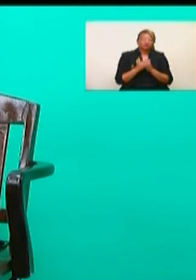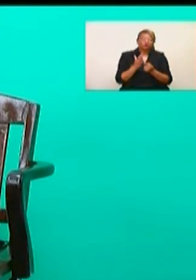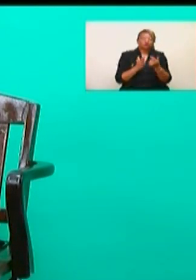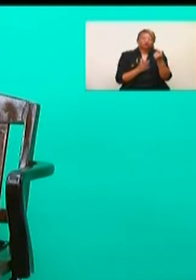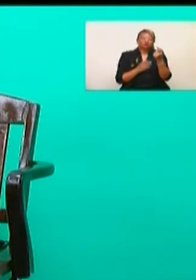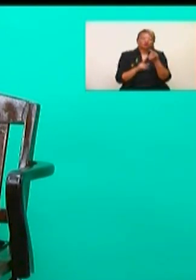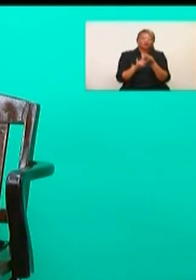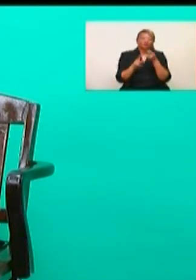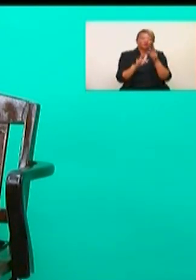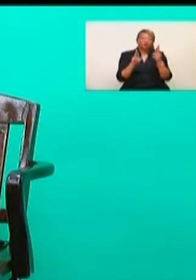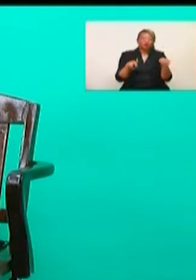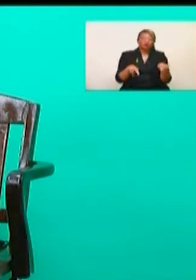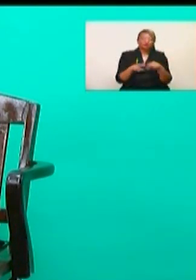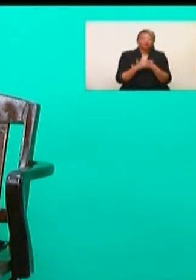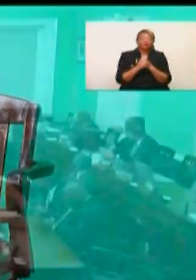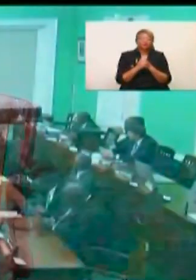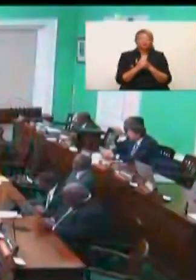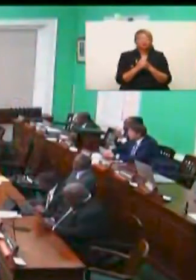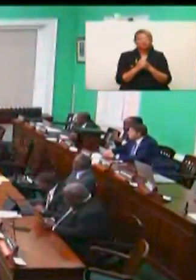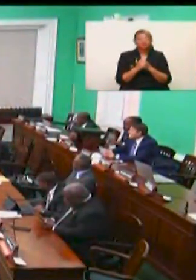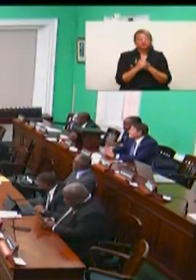record.